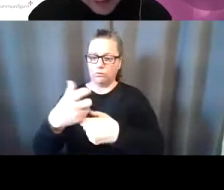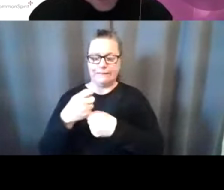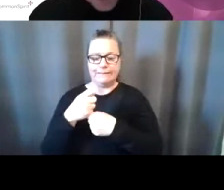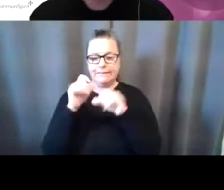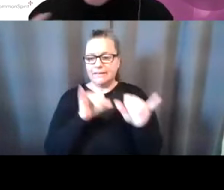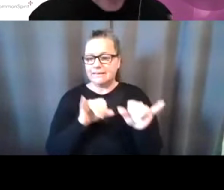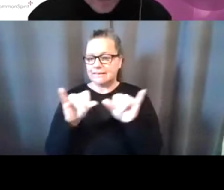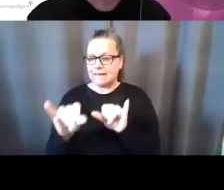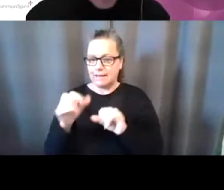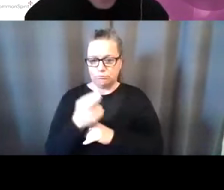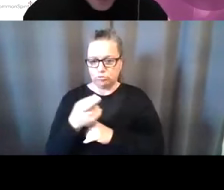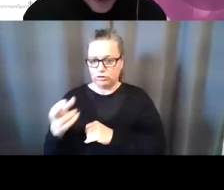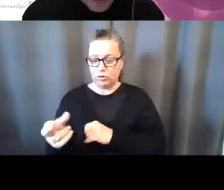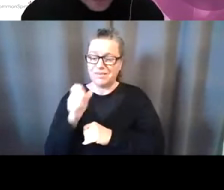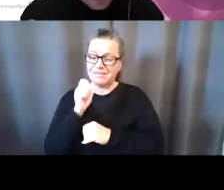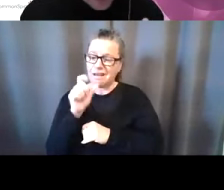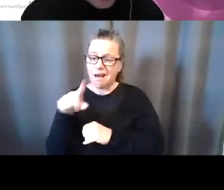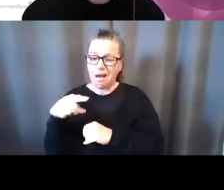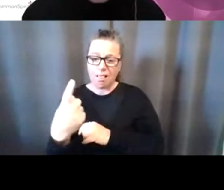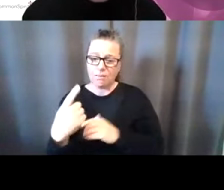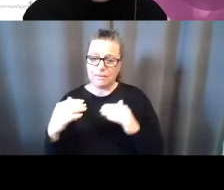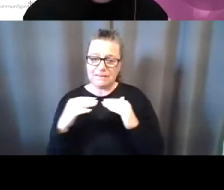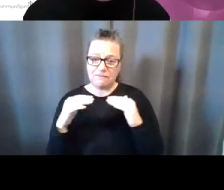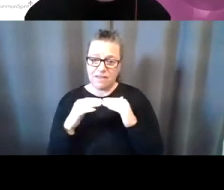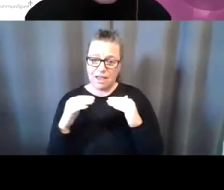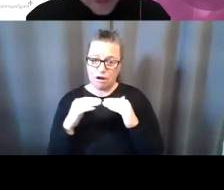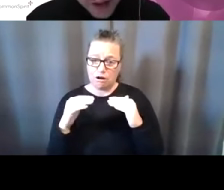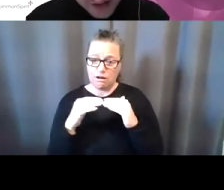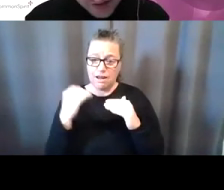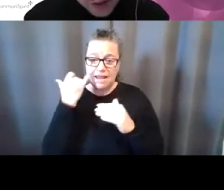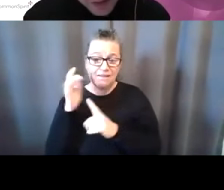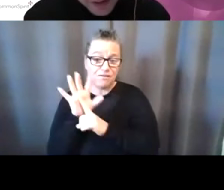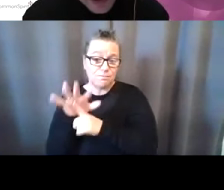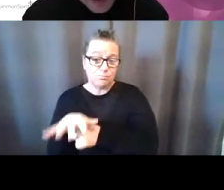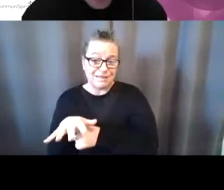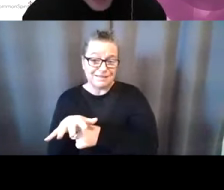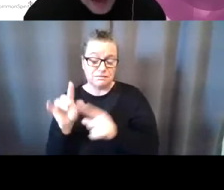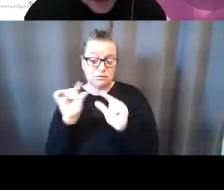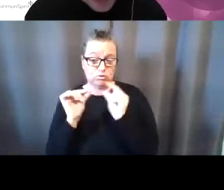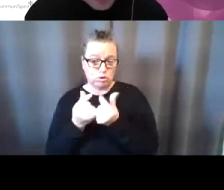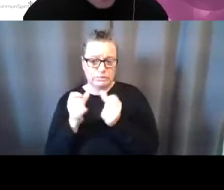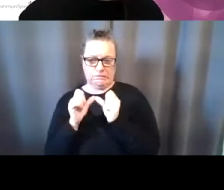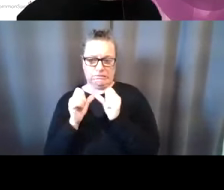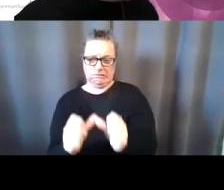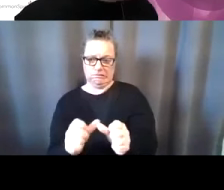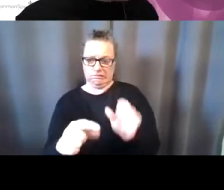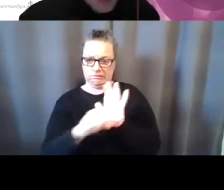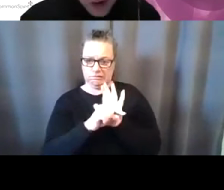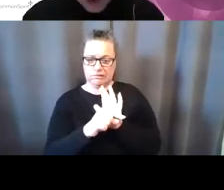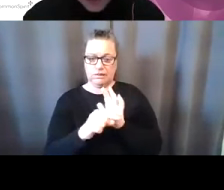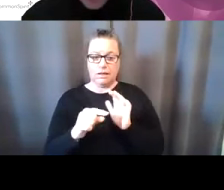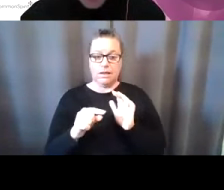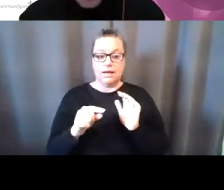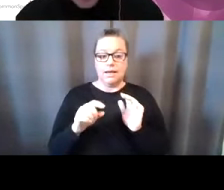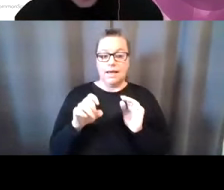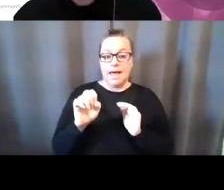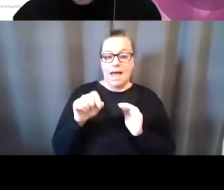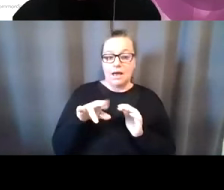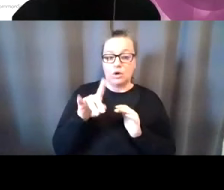resources, and it's not always fair if oppressed groups remain disadvantaged. Equity is a measure of fair